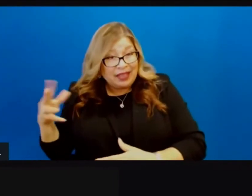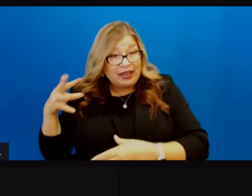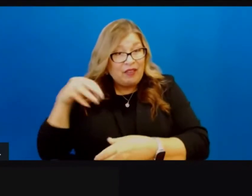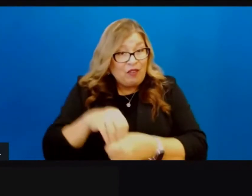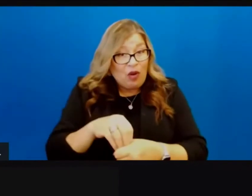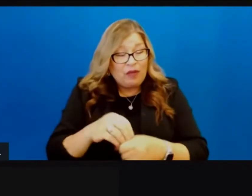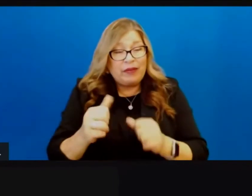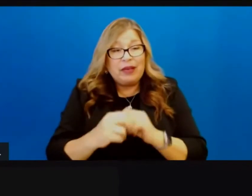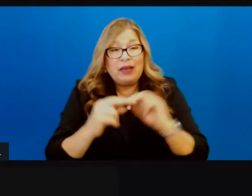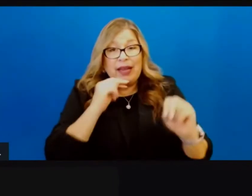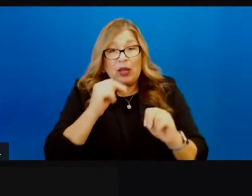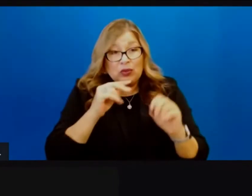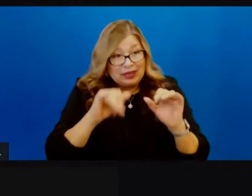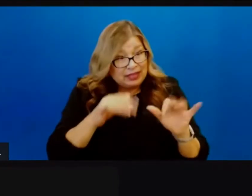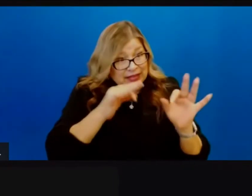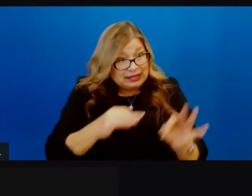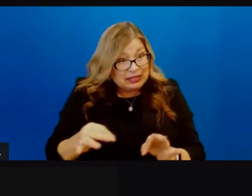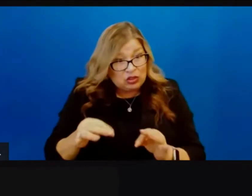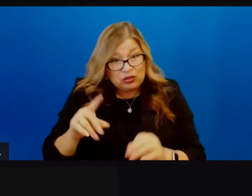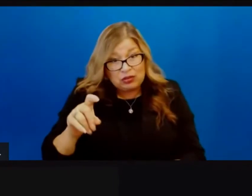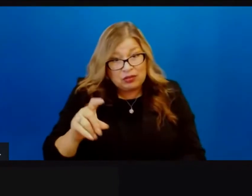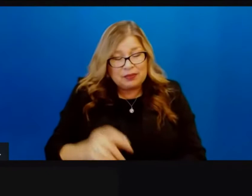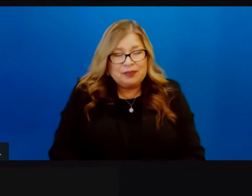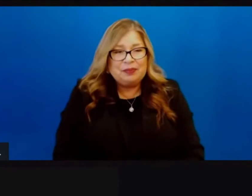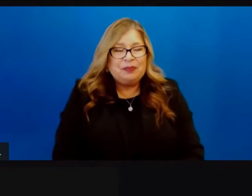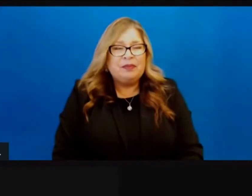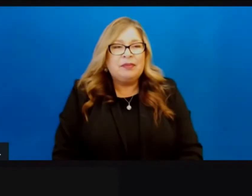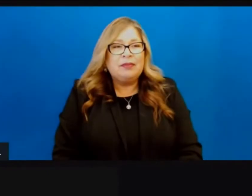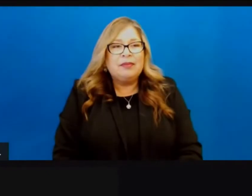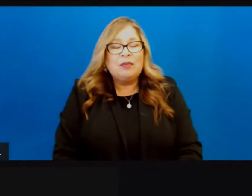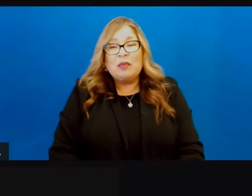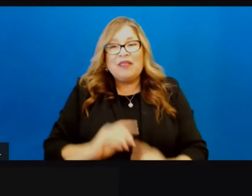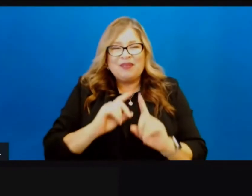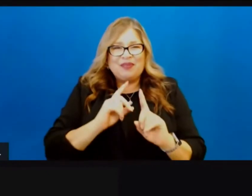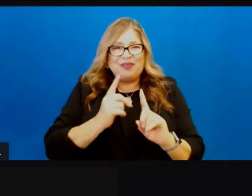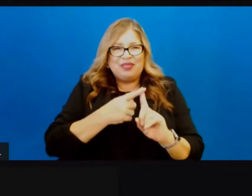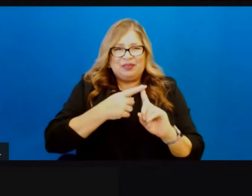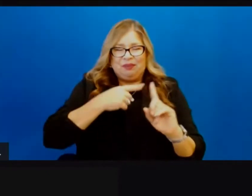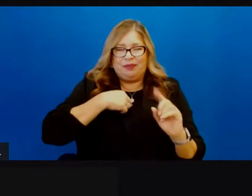any. Well, first off, I don't have